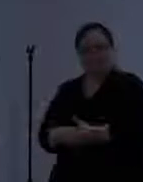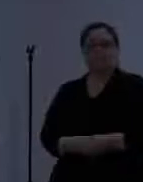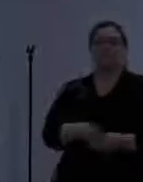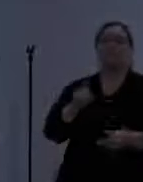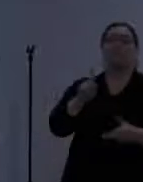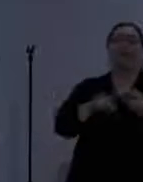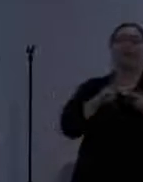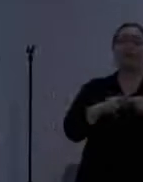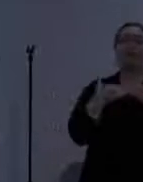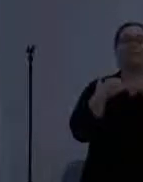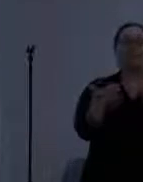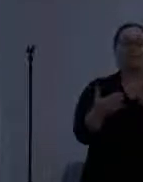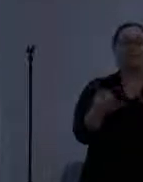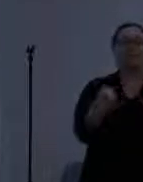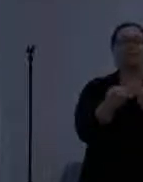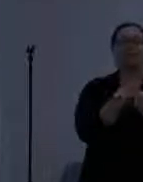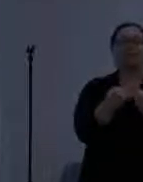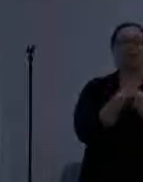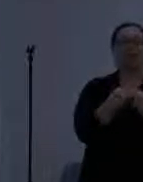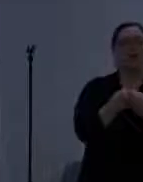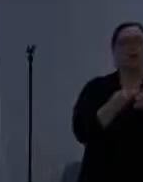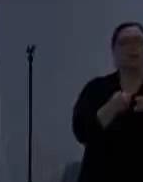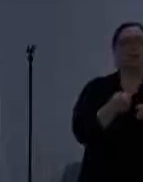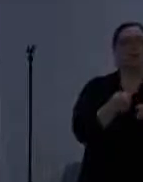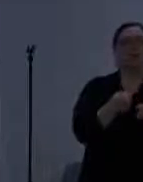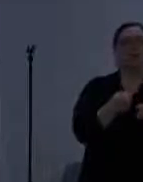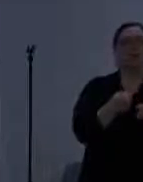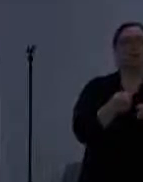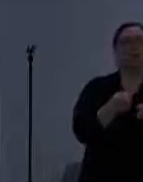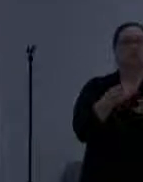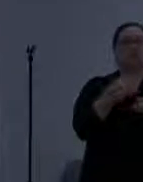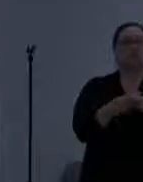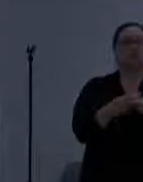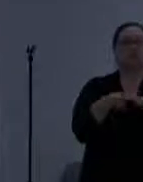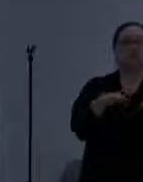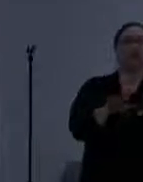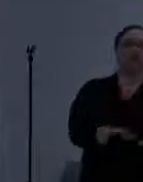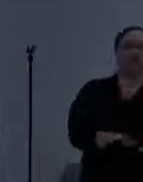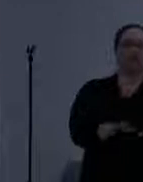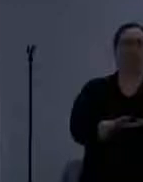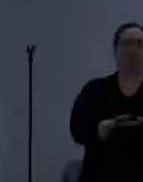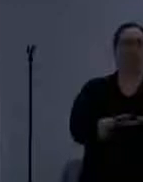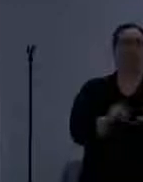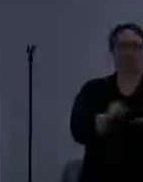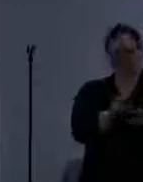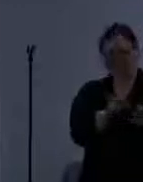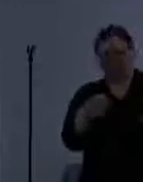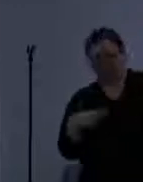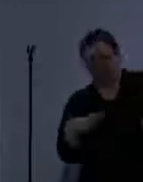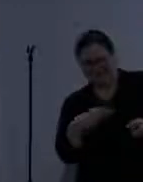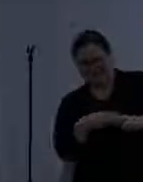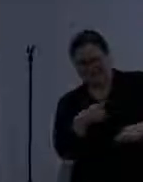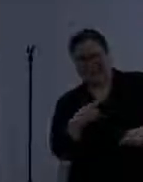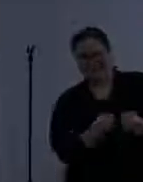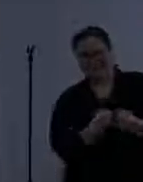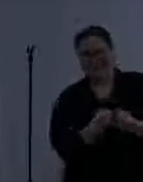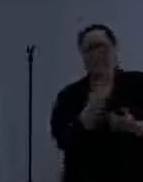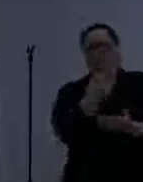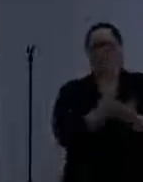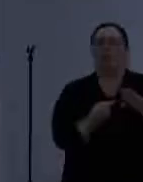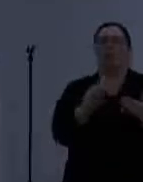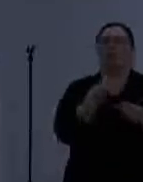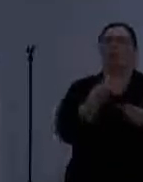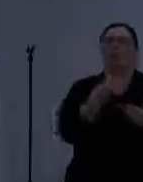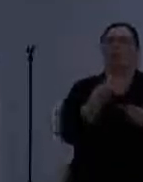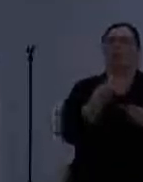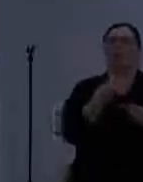psychotropic medication when they don't actually have any psychiatric illness that they should be getting that medication for, but it's being